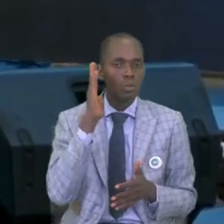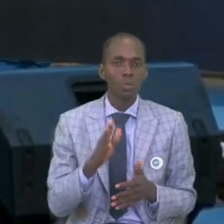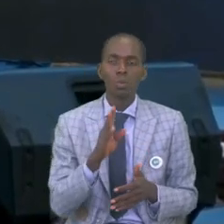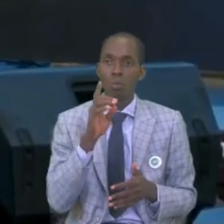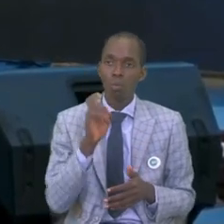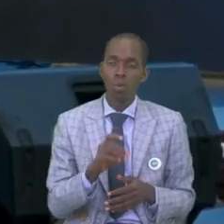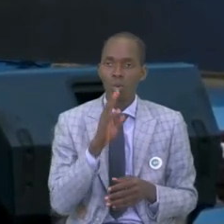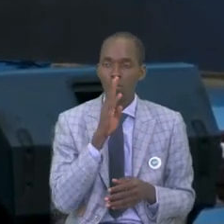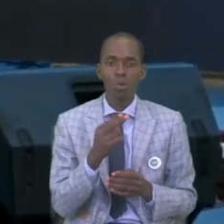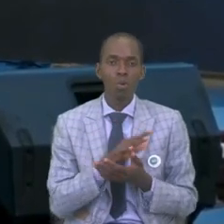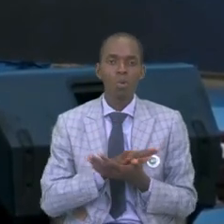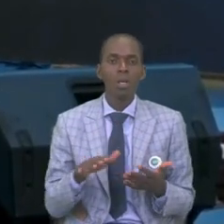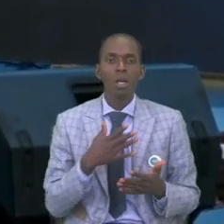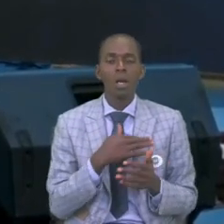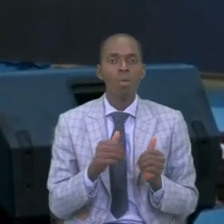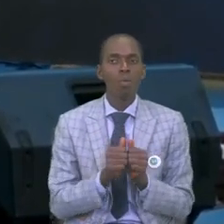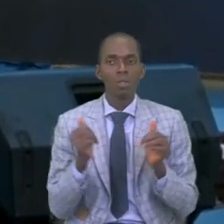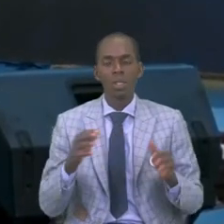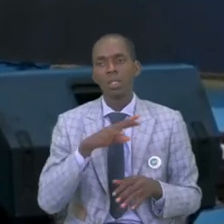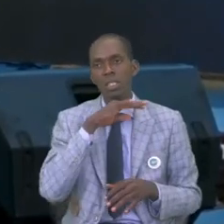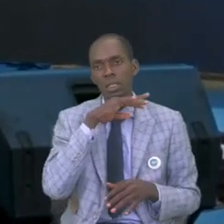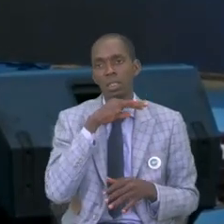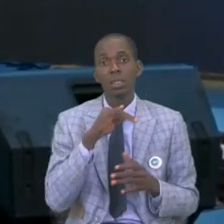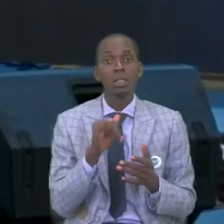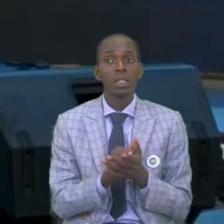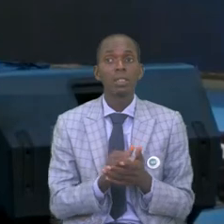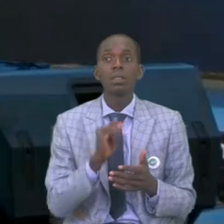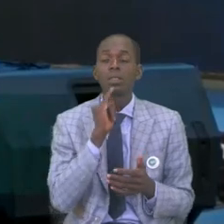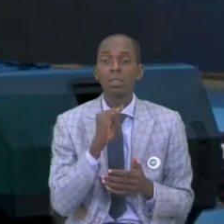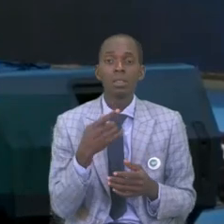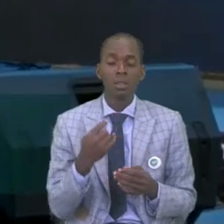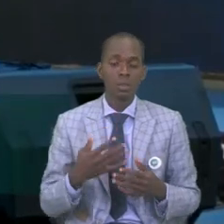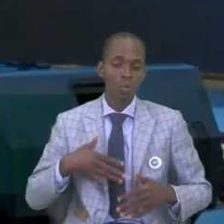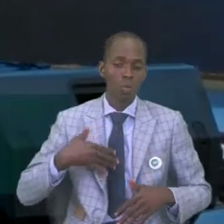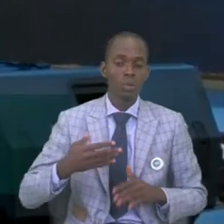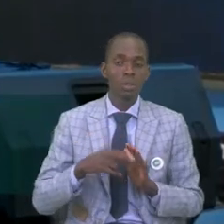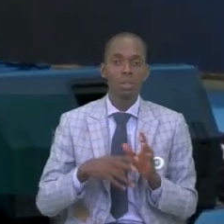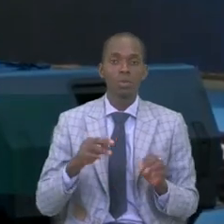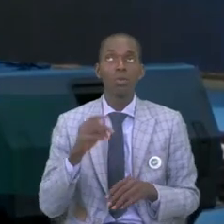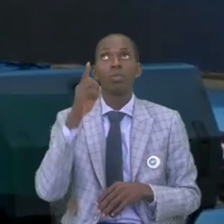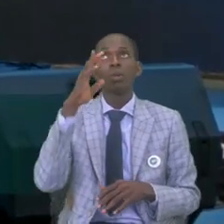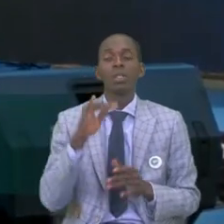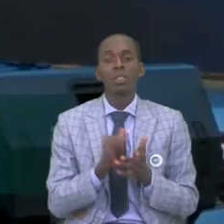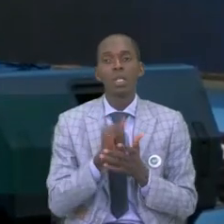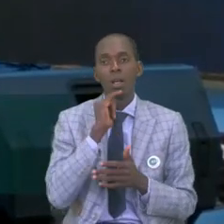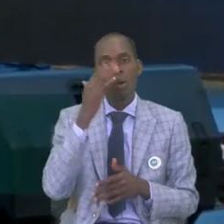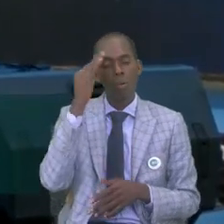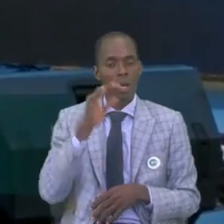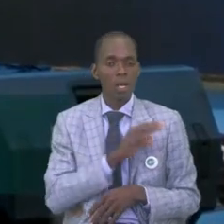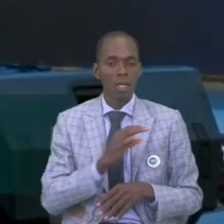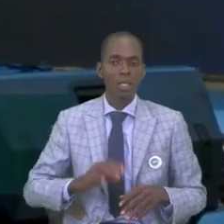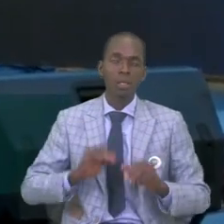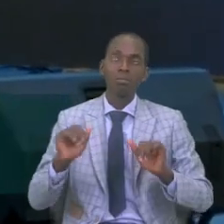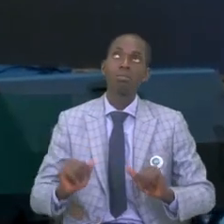and without blemish. That's the intention of the Lord, and that's why Christ gave himself, so that